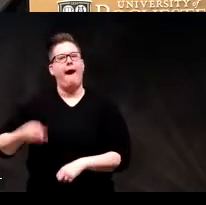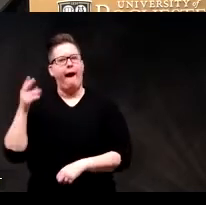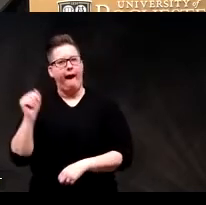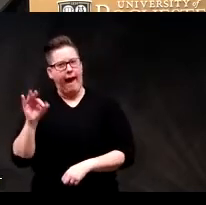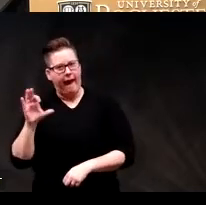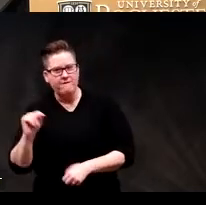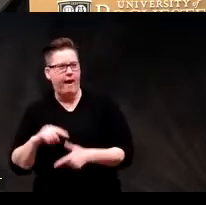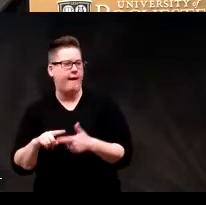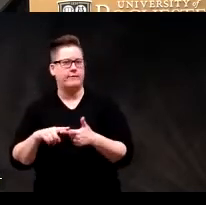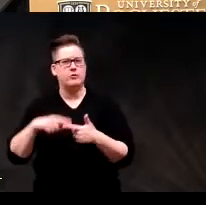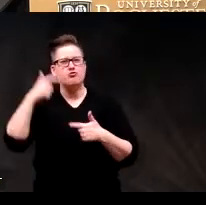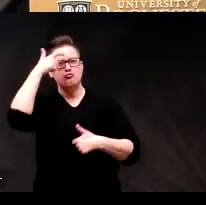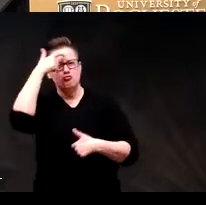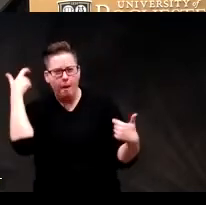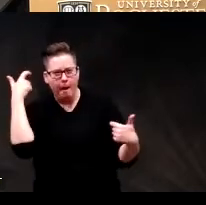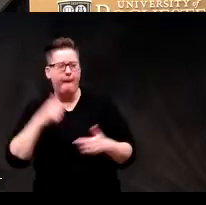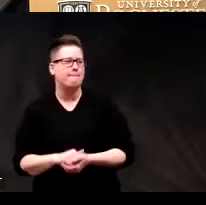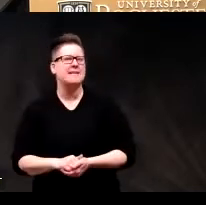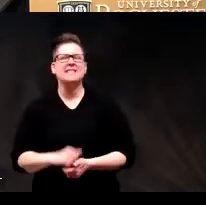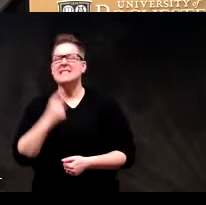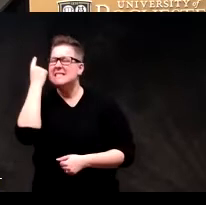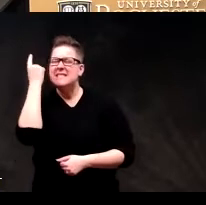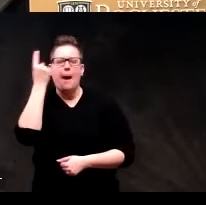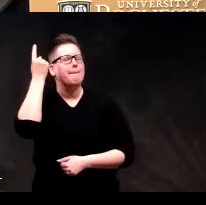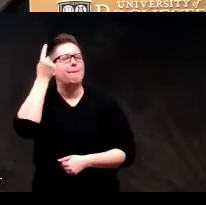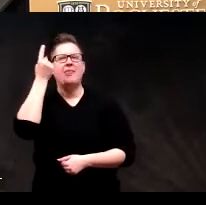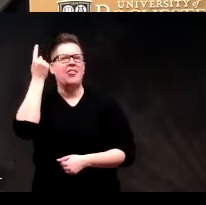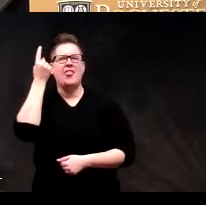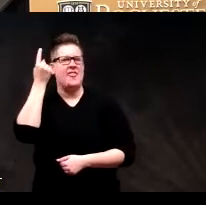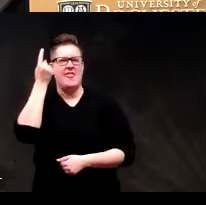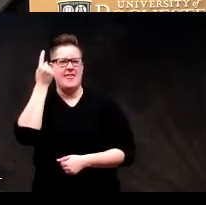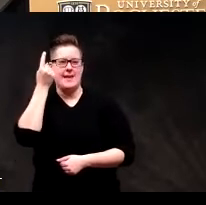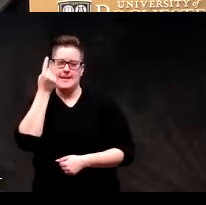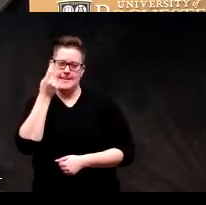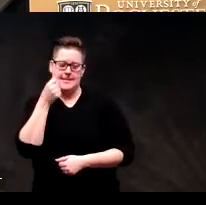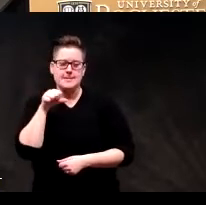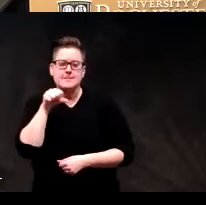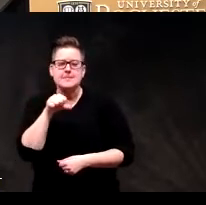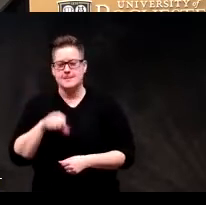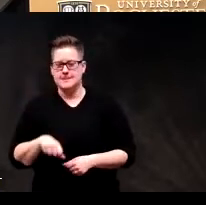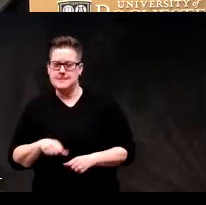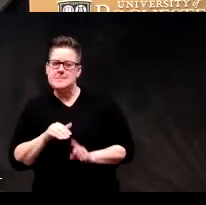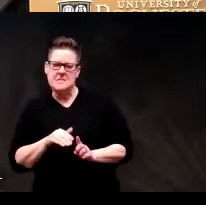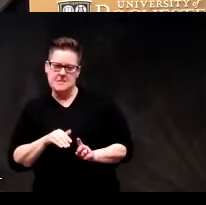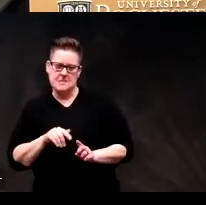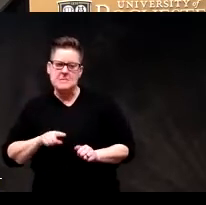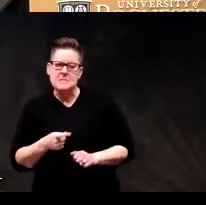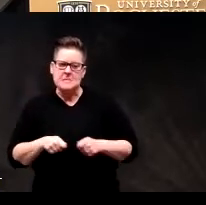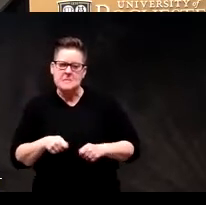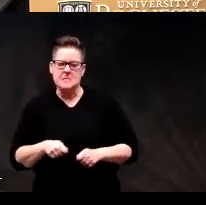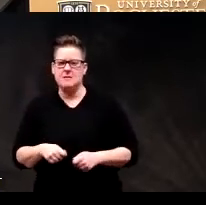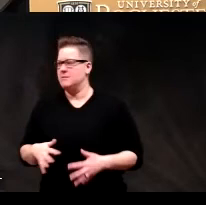or trauma. And there's always something that sort of pushes that button or that vulnerability.